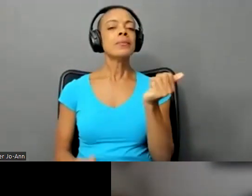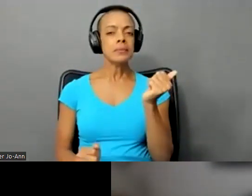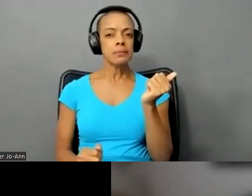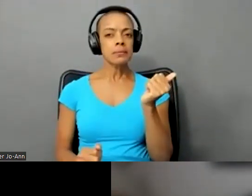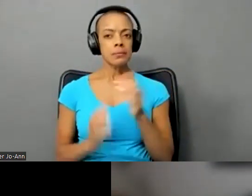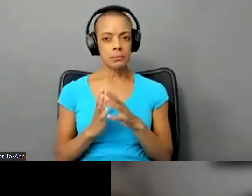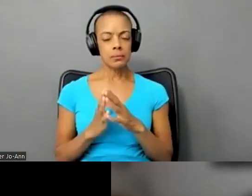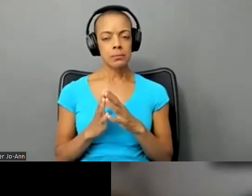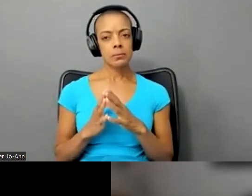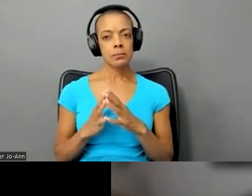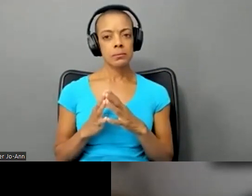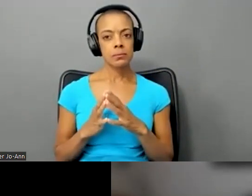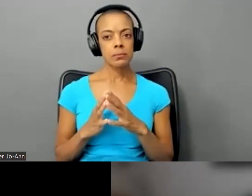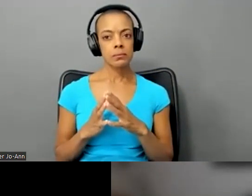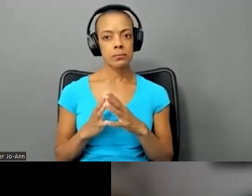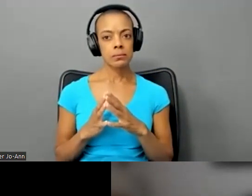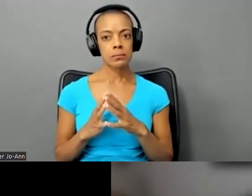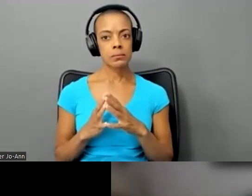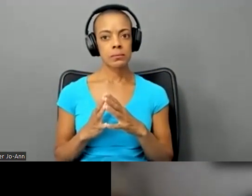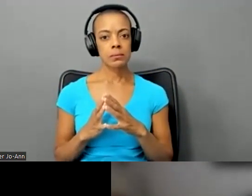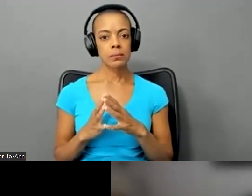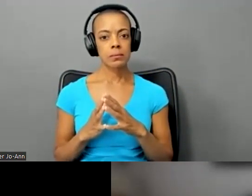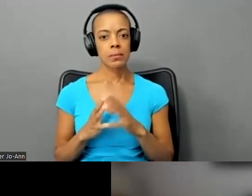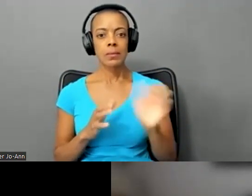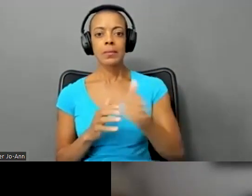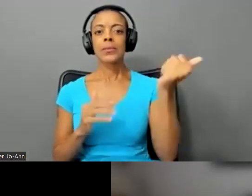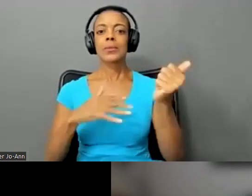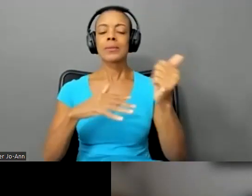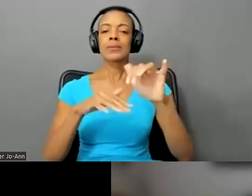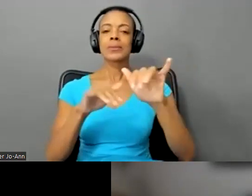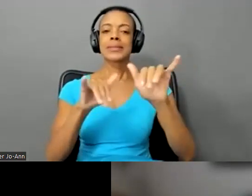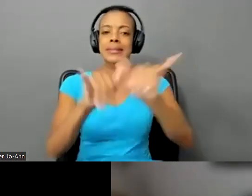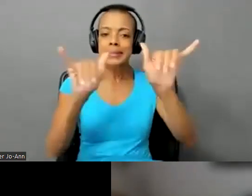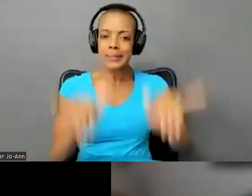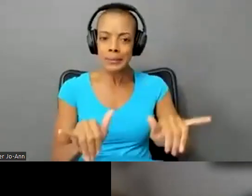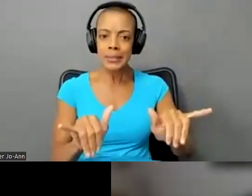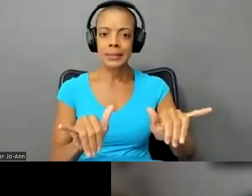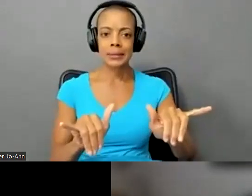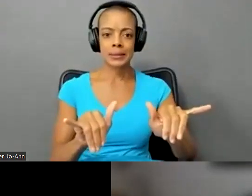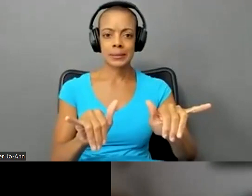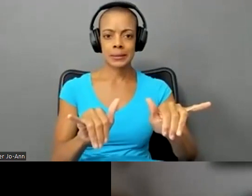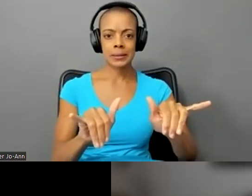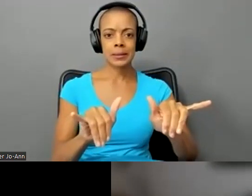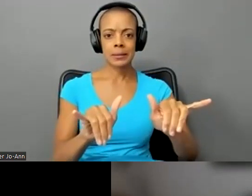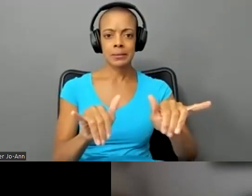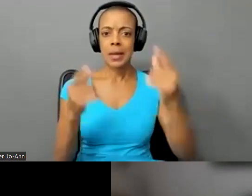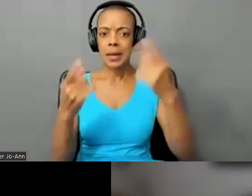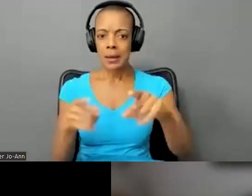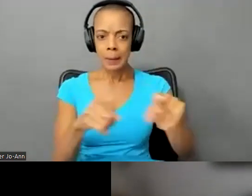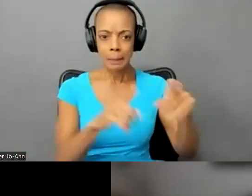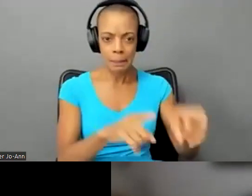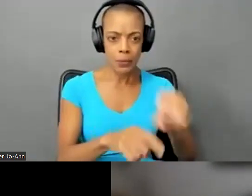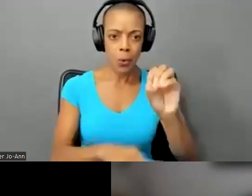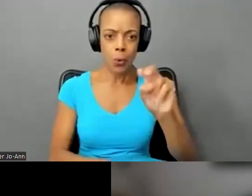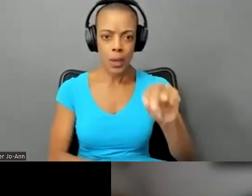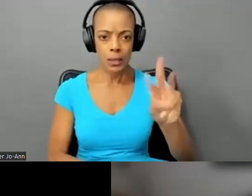couched in all these systemic or isms that happen for Indigenous women.